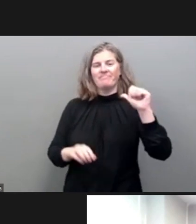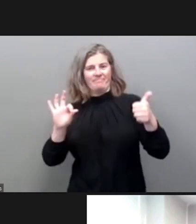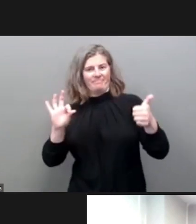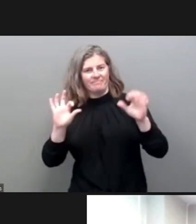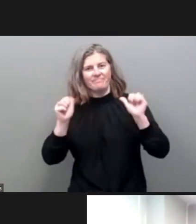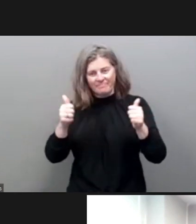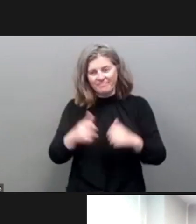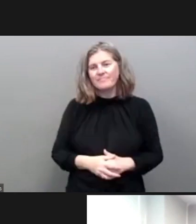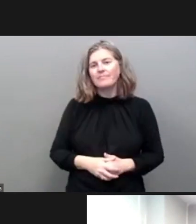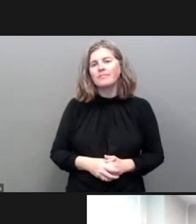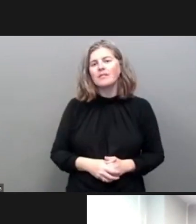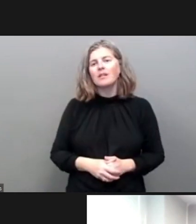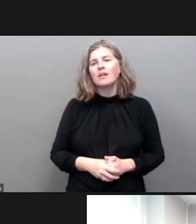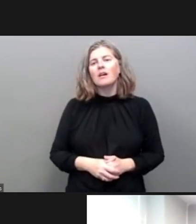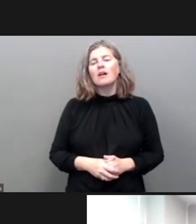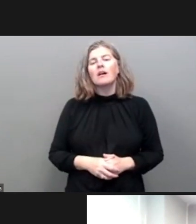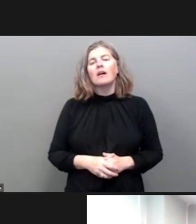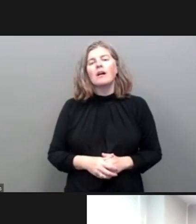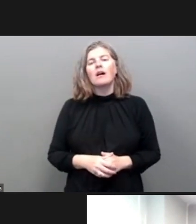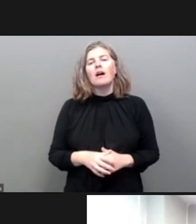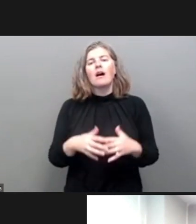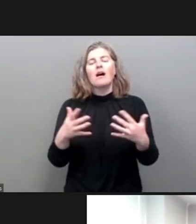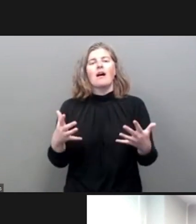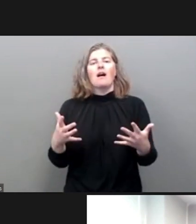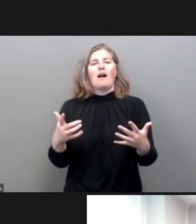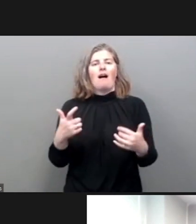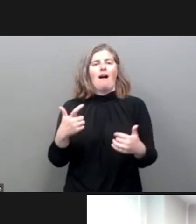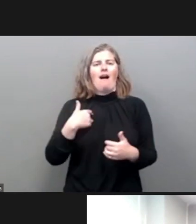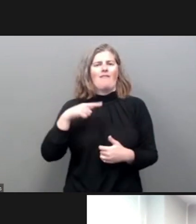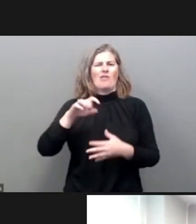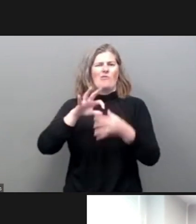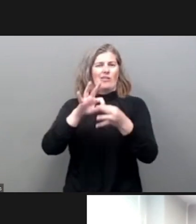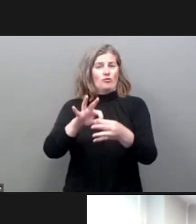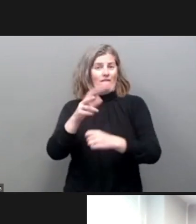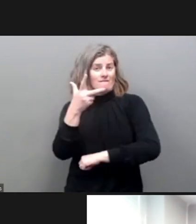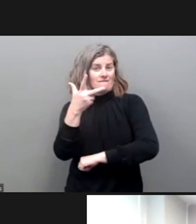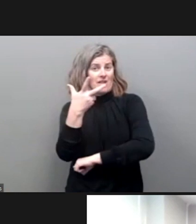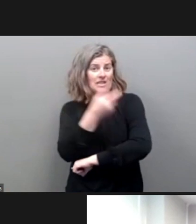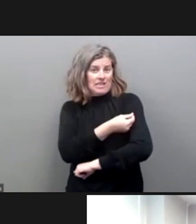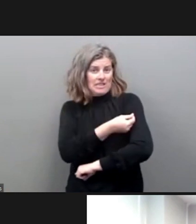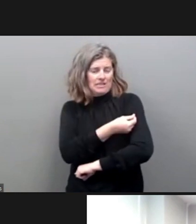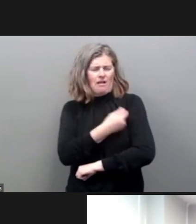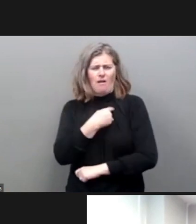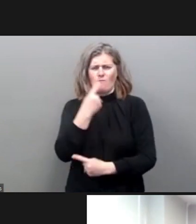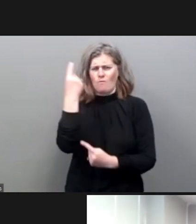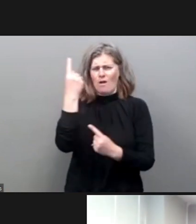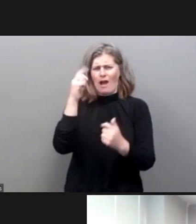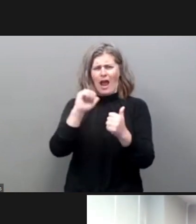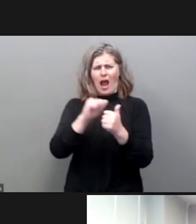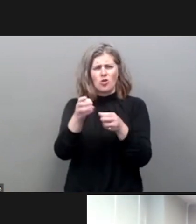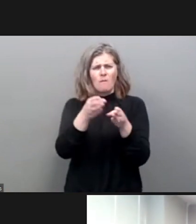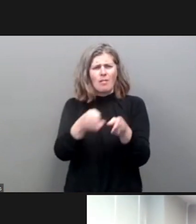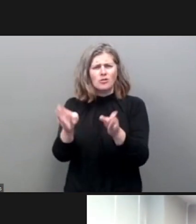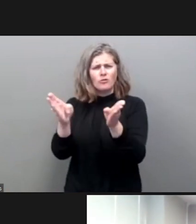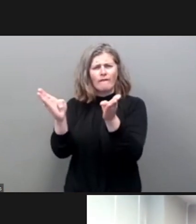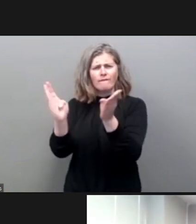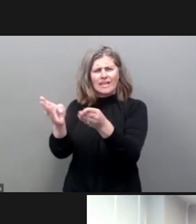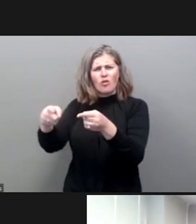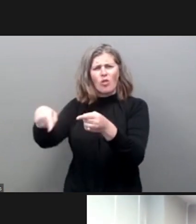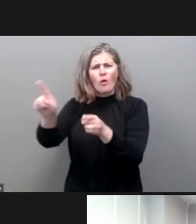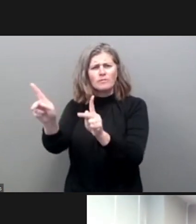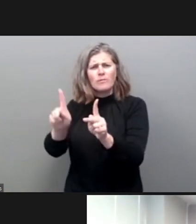Okay, good stuff. So I have a question about vaccines. I'm wondering, how do you plan to convince the